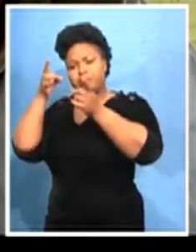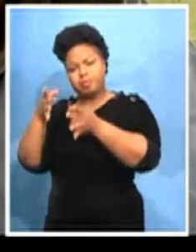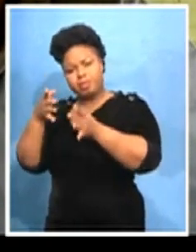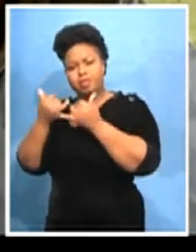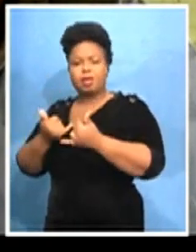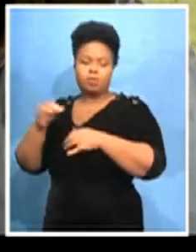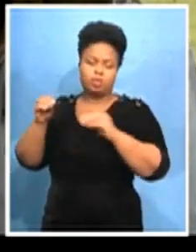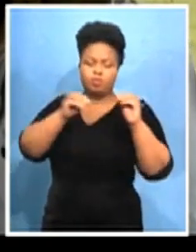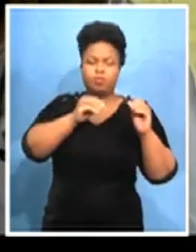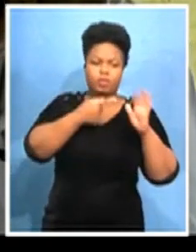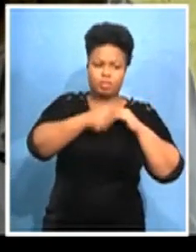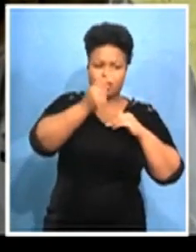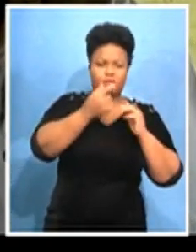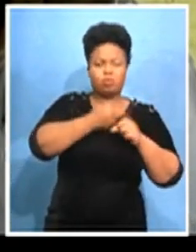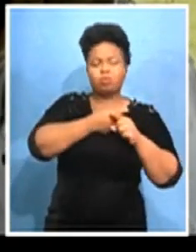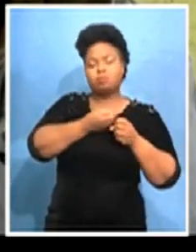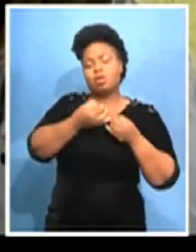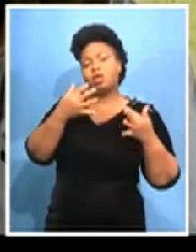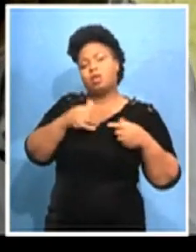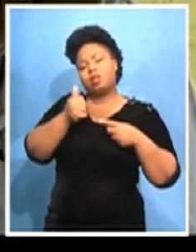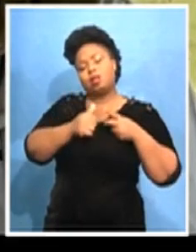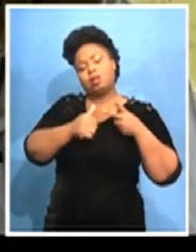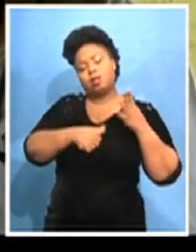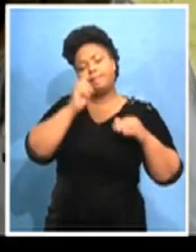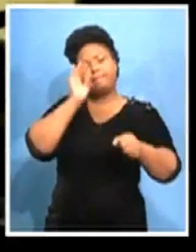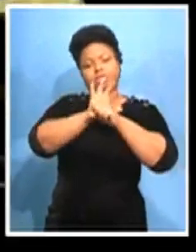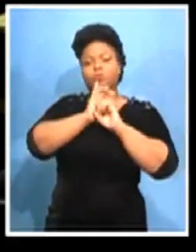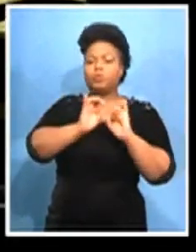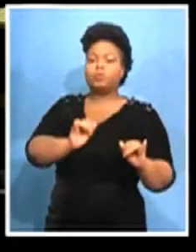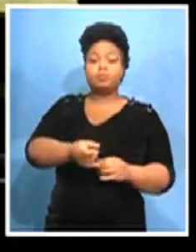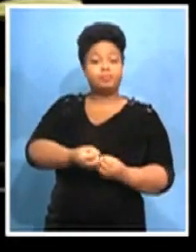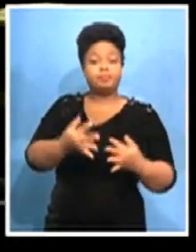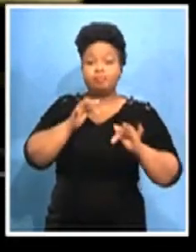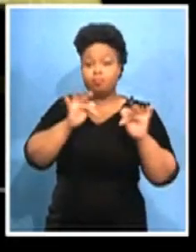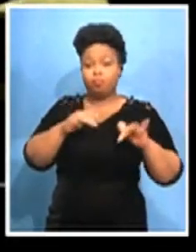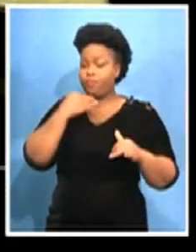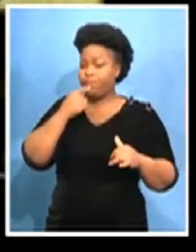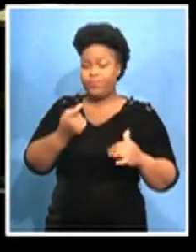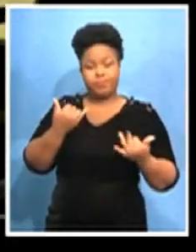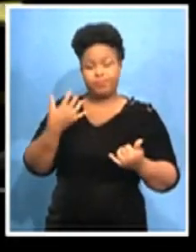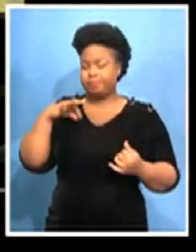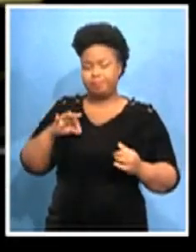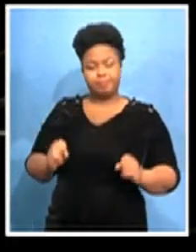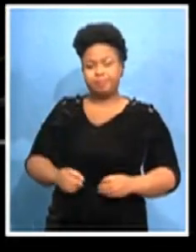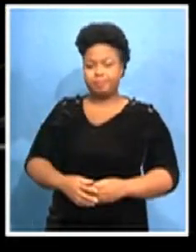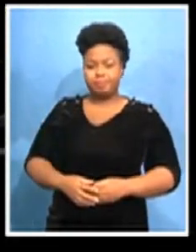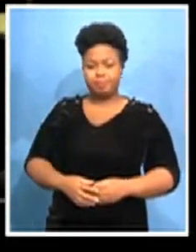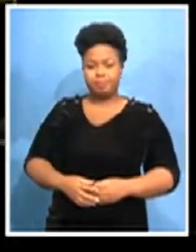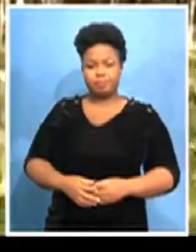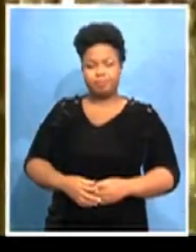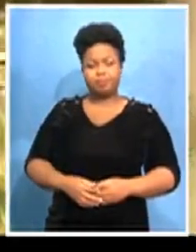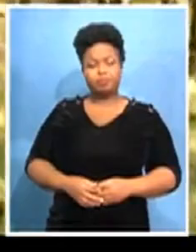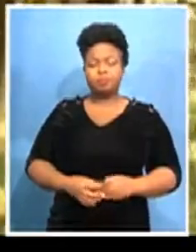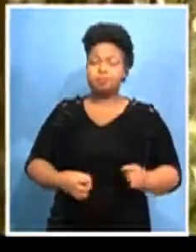and there's hundreds of people that are just lacking this income at the moment. Stakeholders argued that responsible hunting links